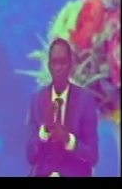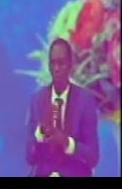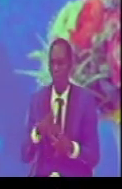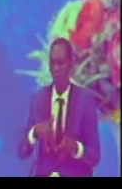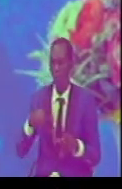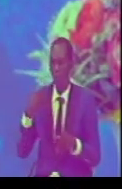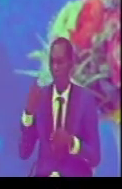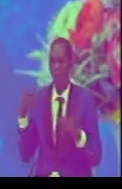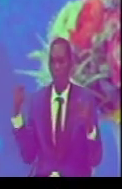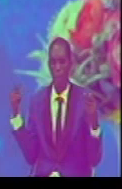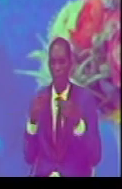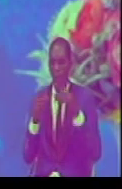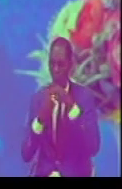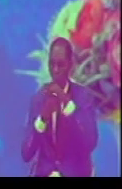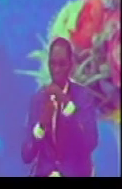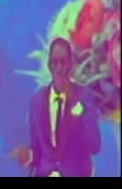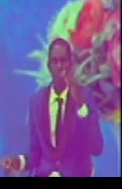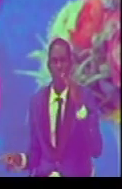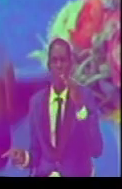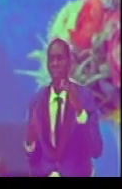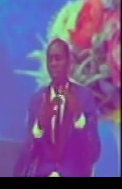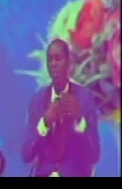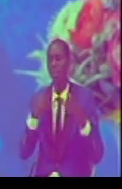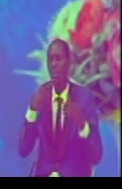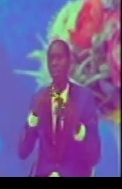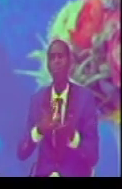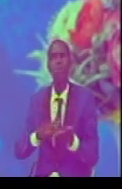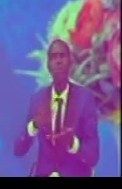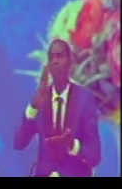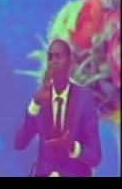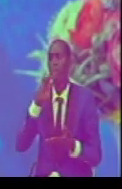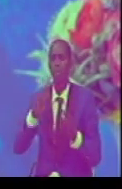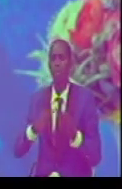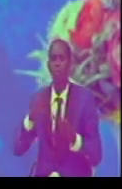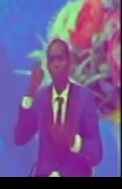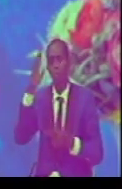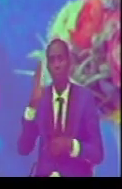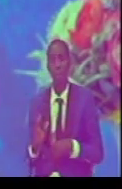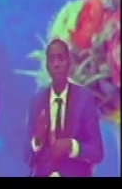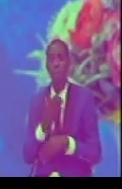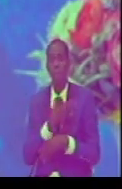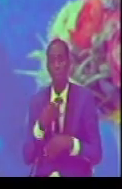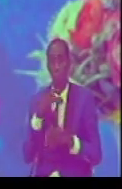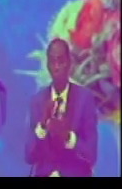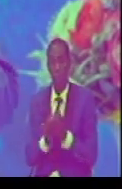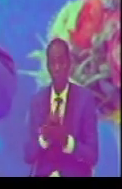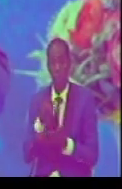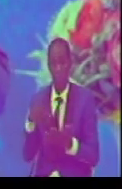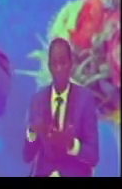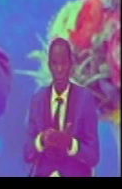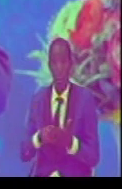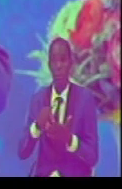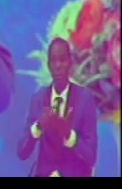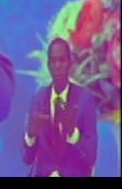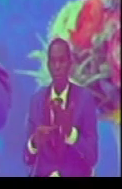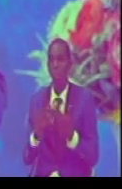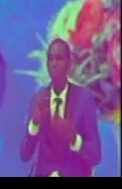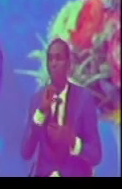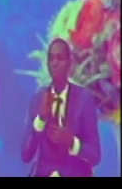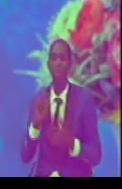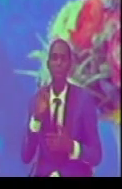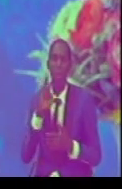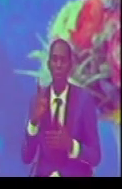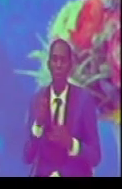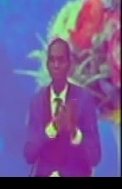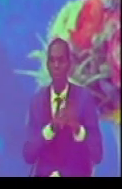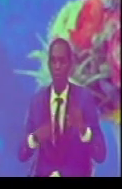noticed that the pains just disappeared. I said, oh, glory be to God. So, of a truth, as I said, this